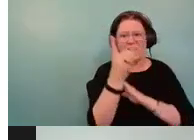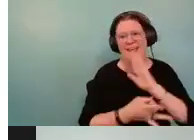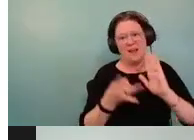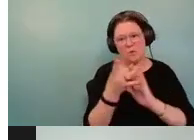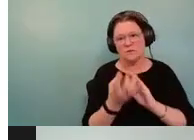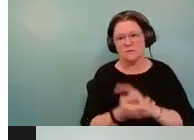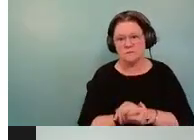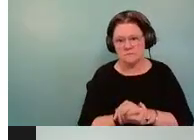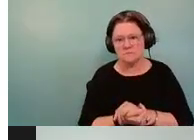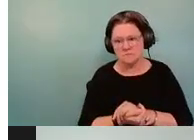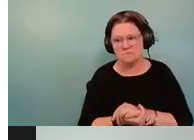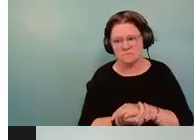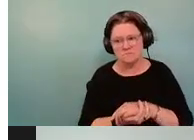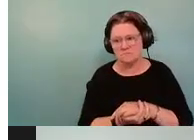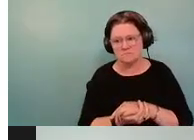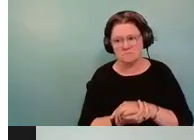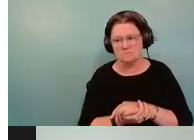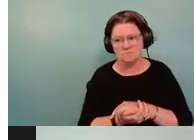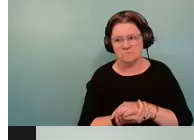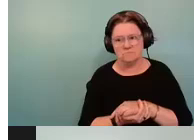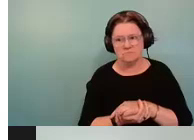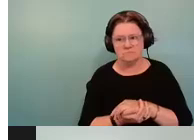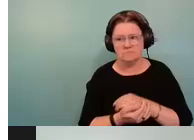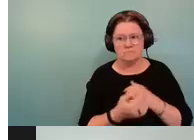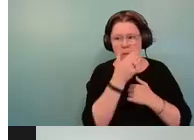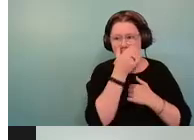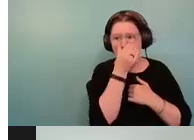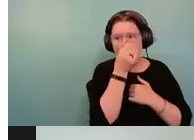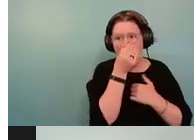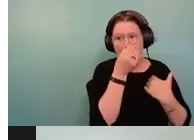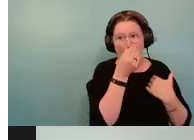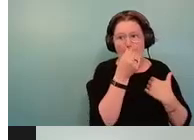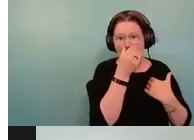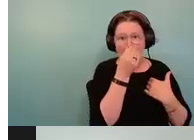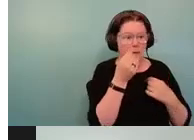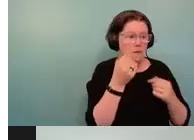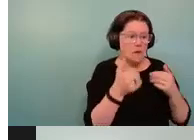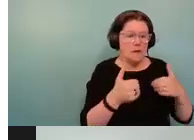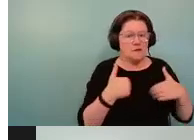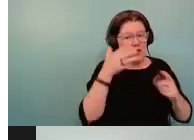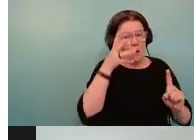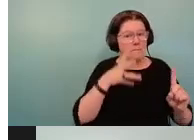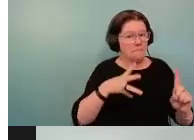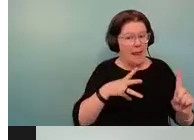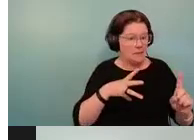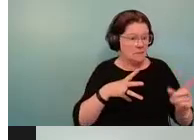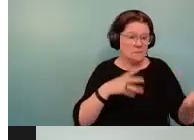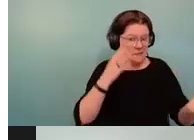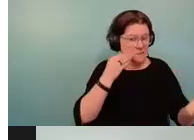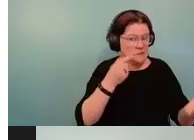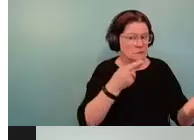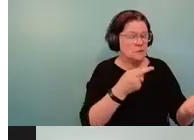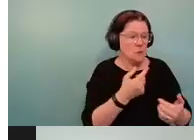hours. And none of us showed this young man that we didn't want to be there,